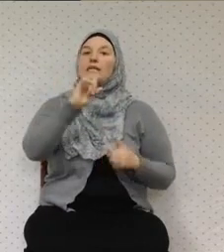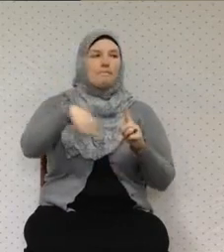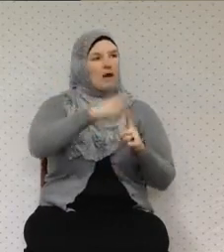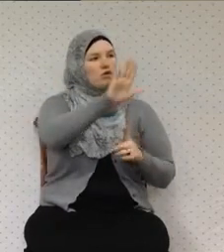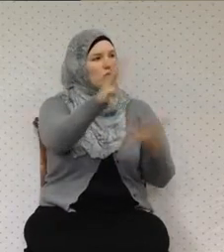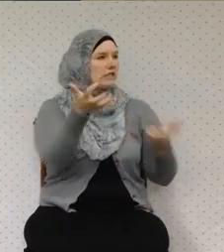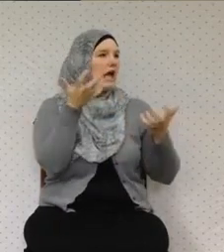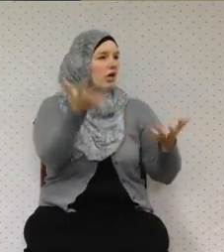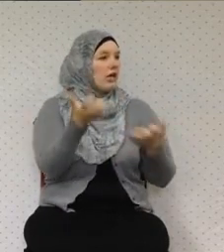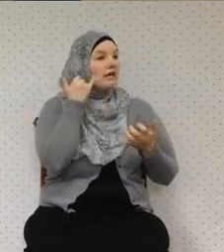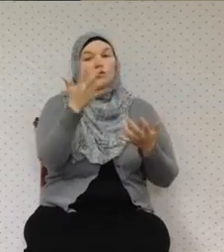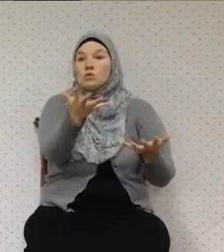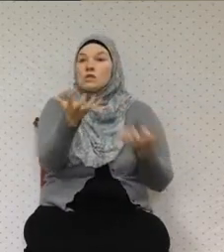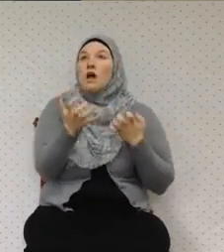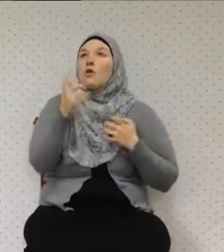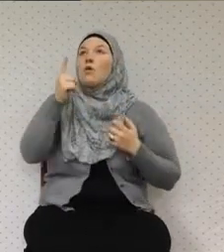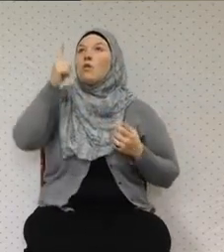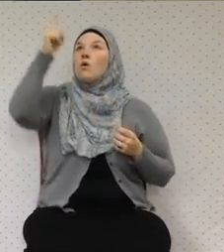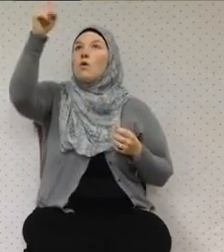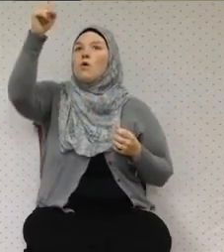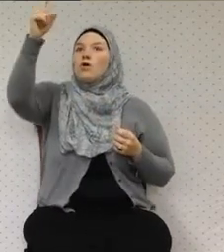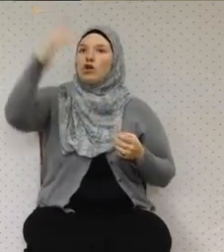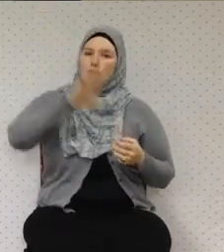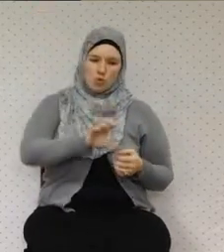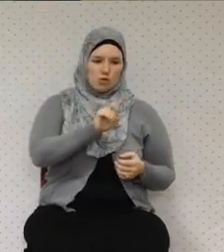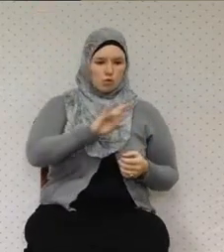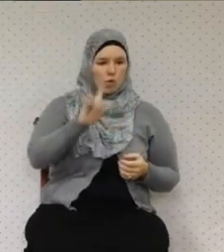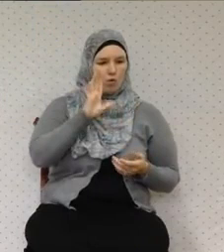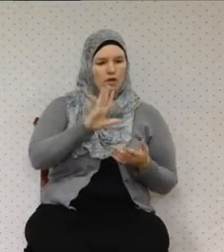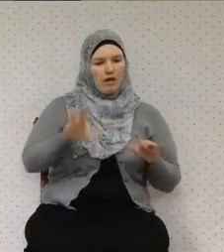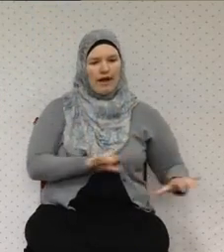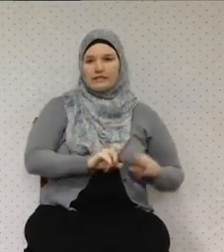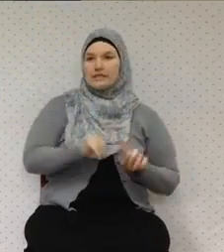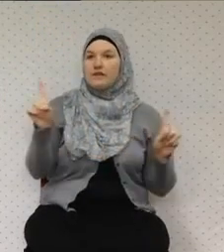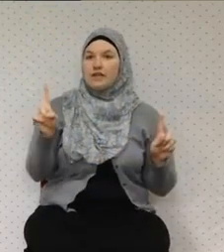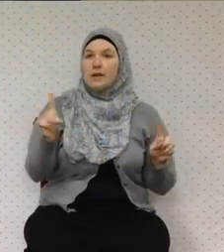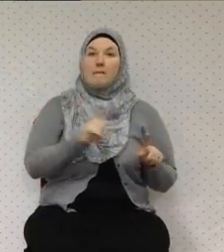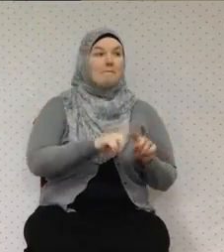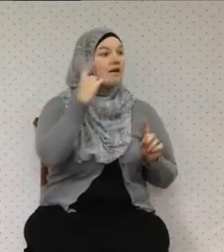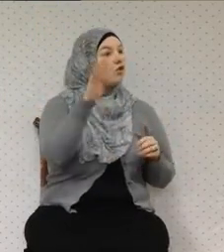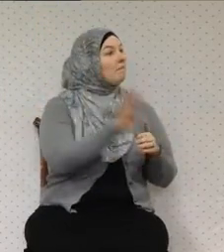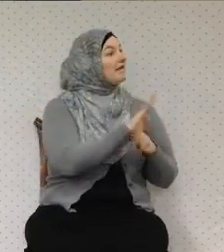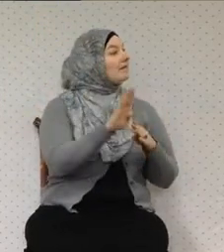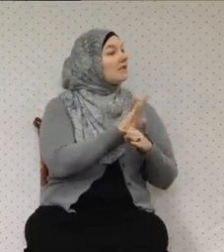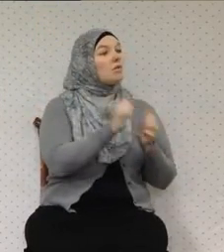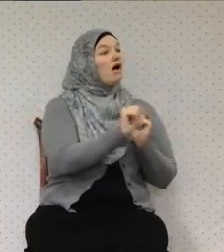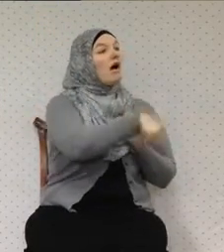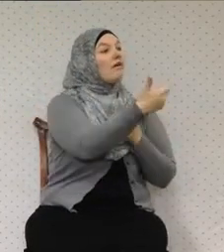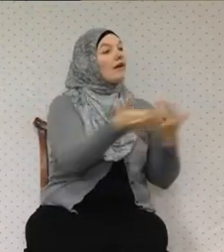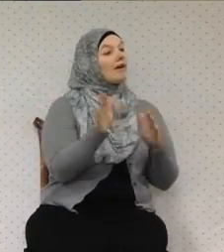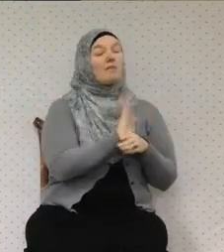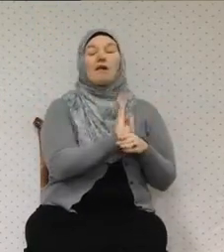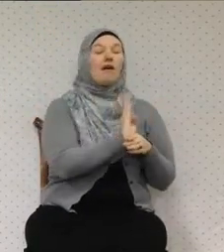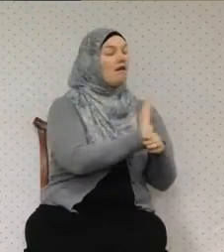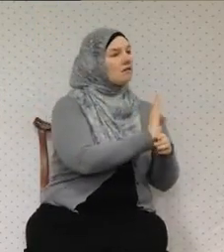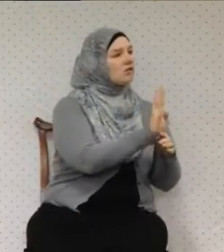If you desire Allah, you will act and think differently. If you're busy with something different,